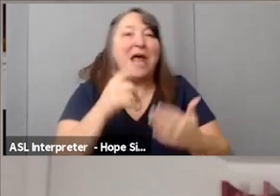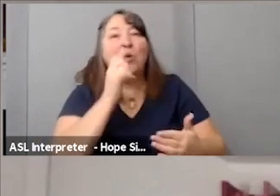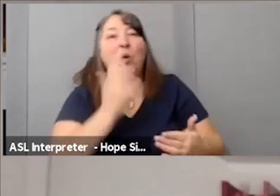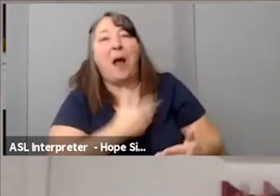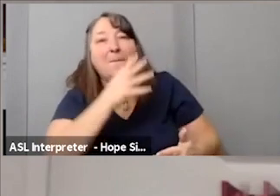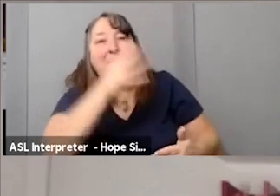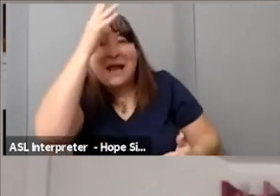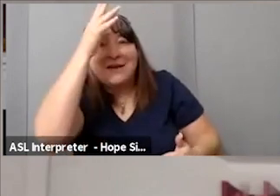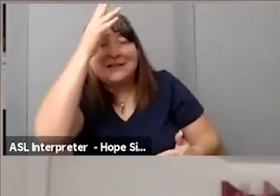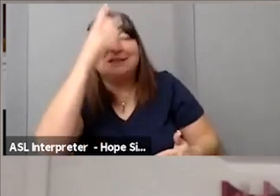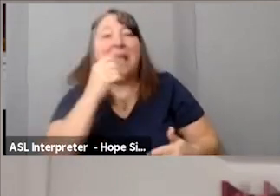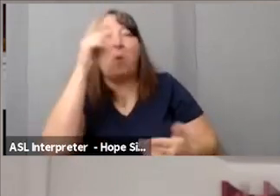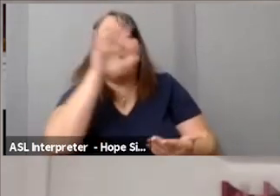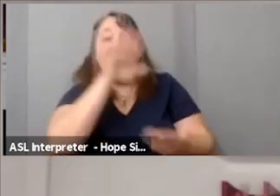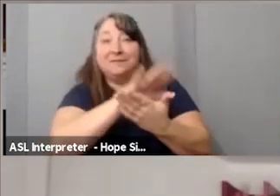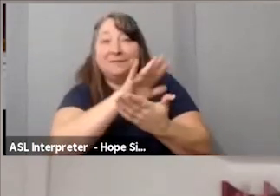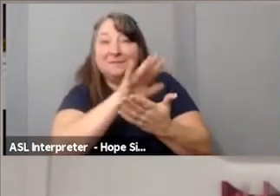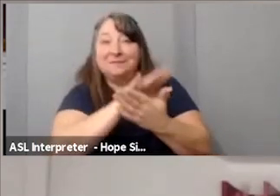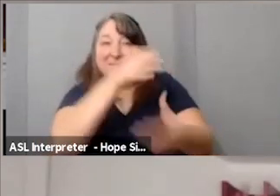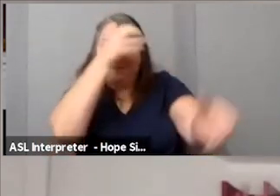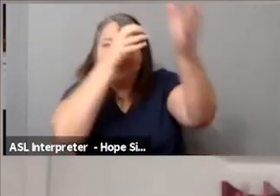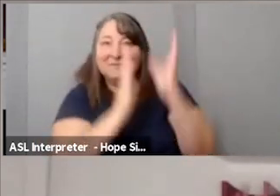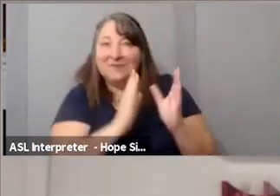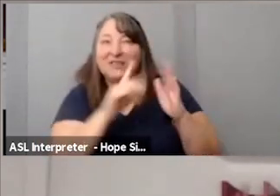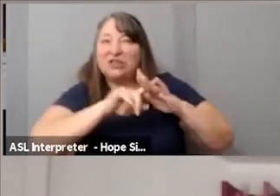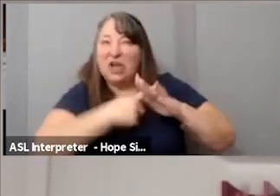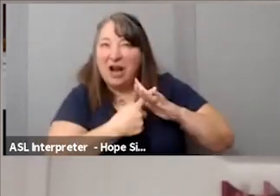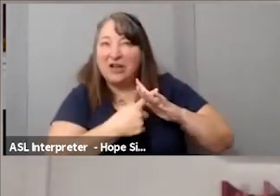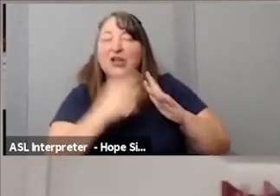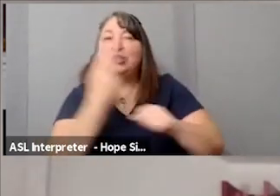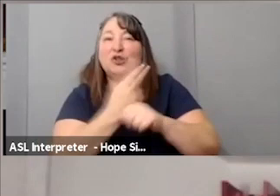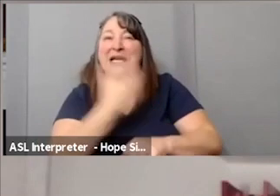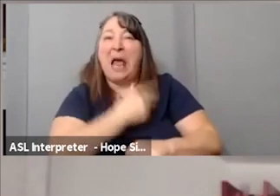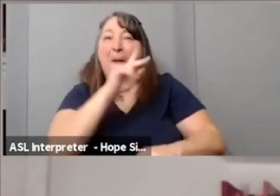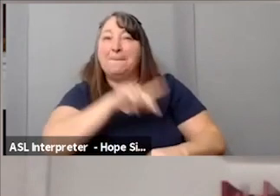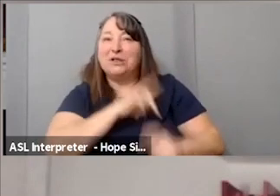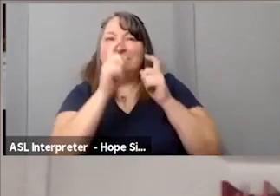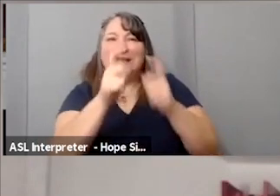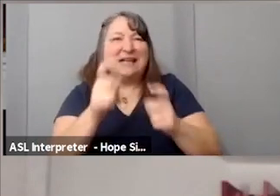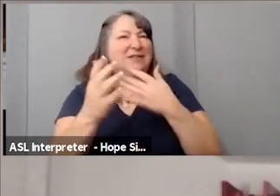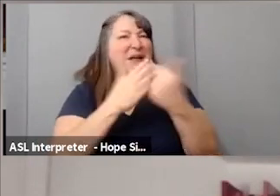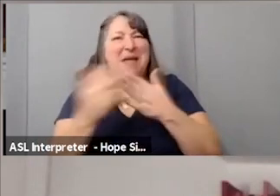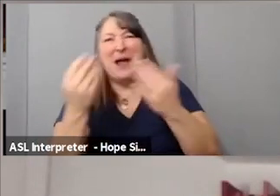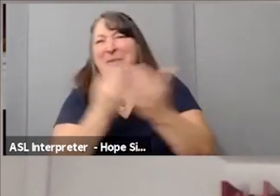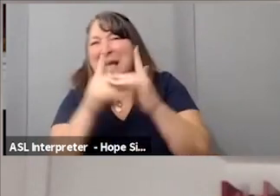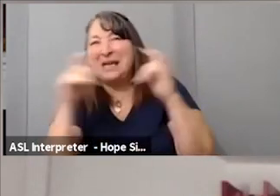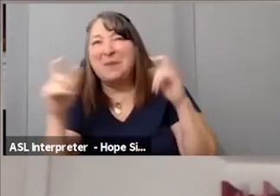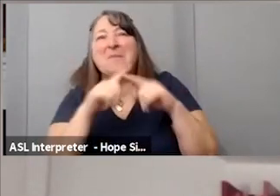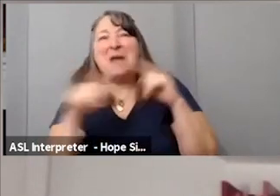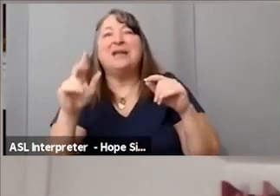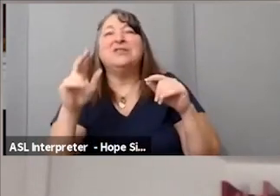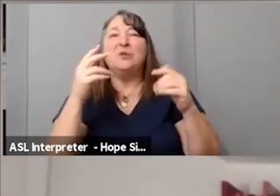named Taro Yasso, and utilizing our personal gifts that are, you know, regardless of money or any of those things, to help others and to advocate